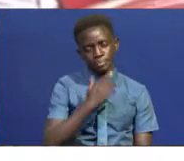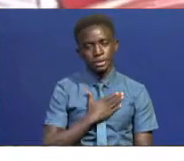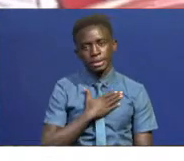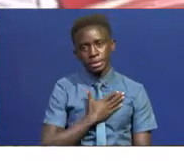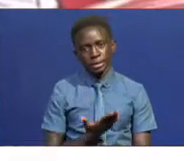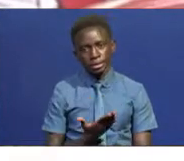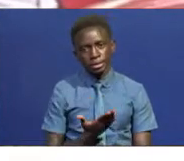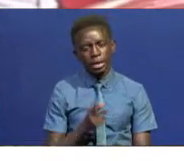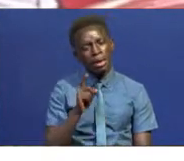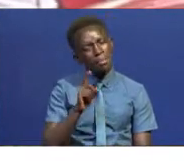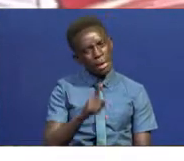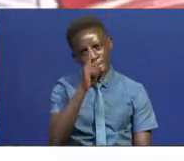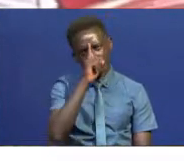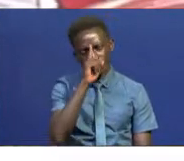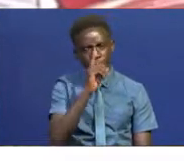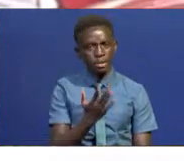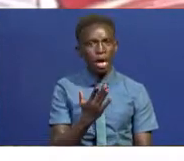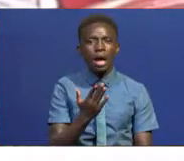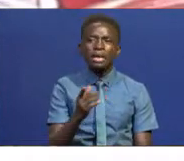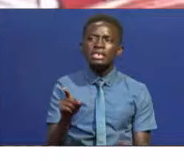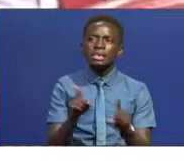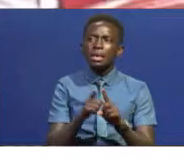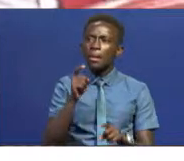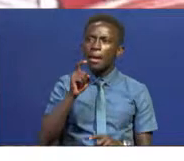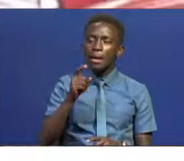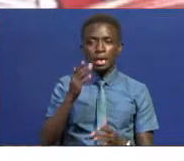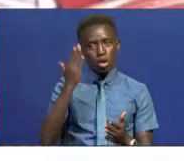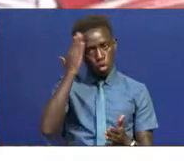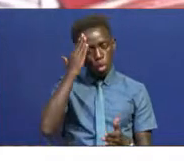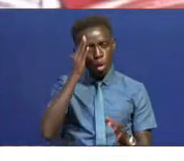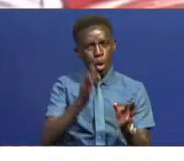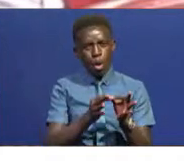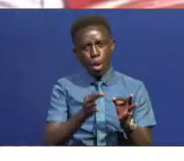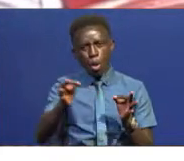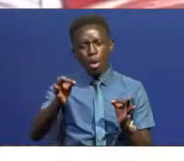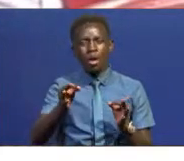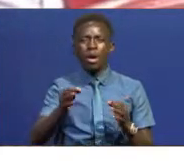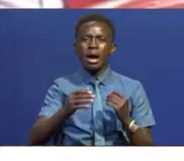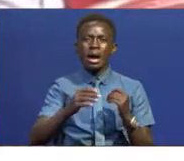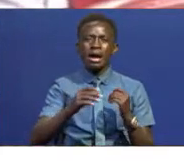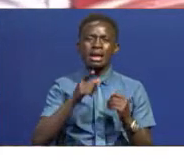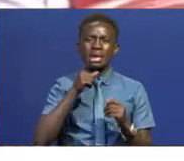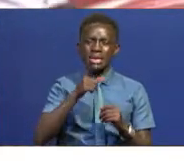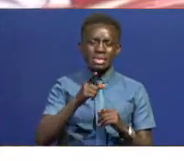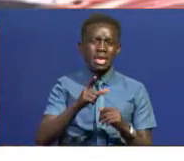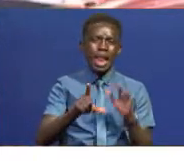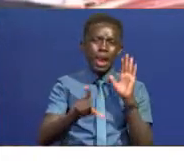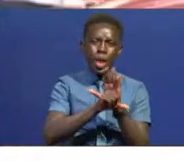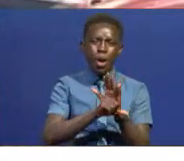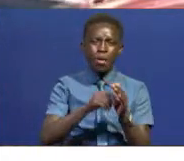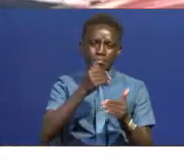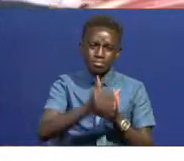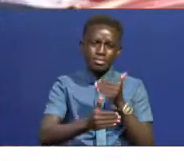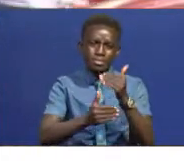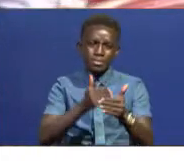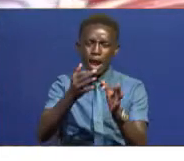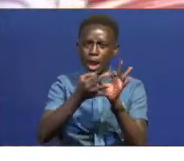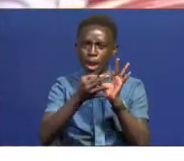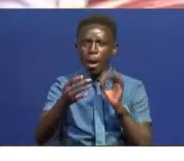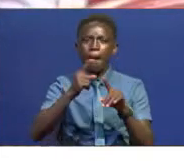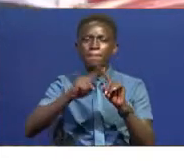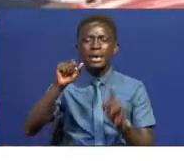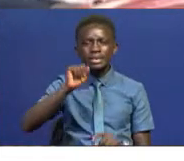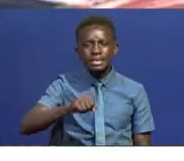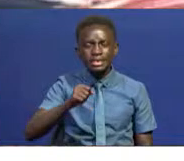might take us a long time to have these laws in place because of the procedures we have in Parliament, but we also just need to